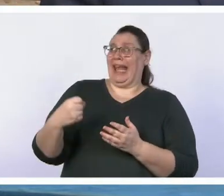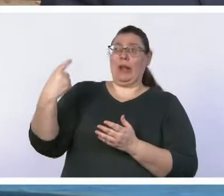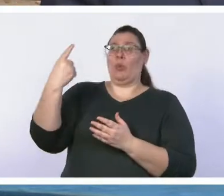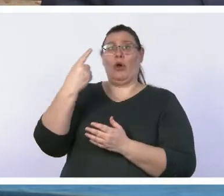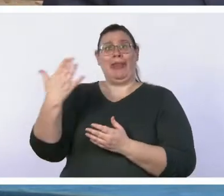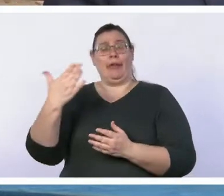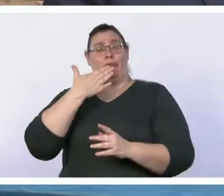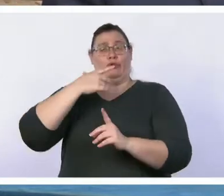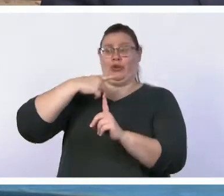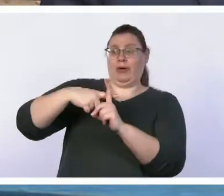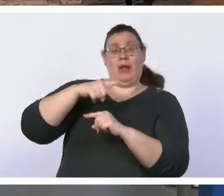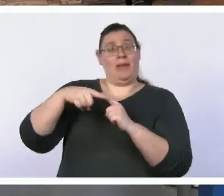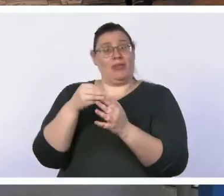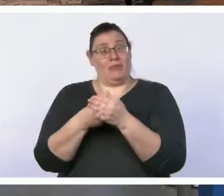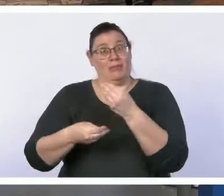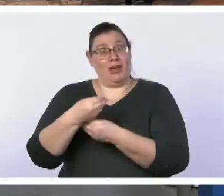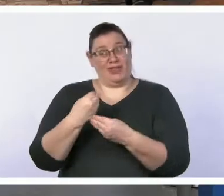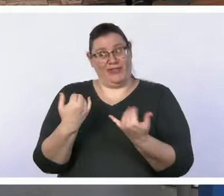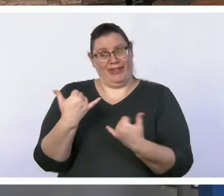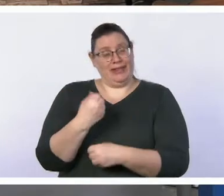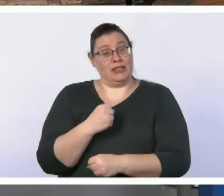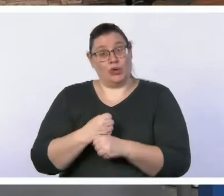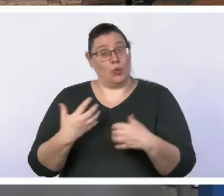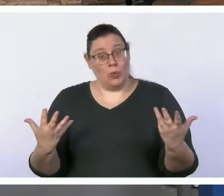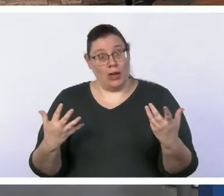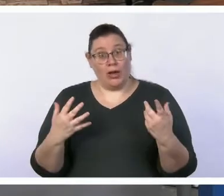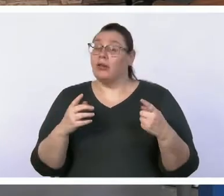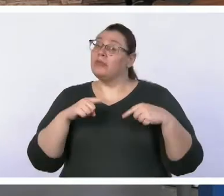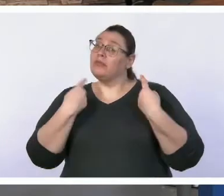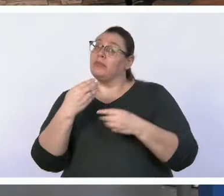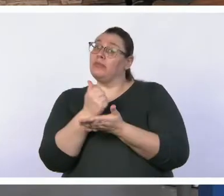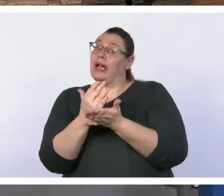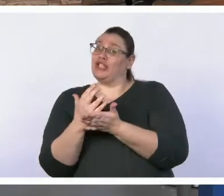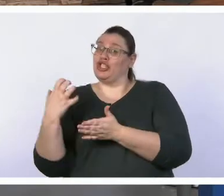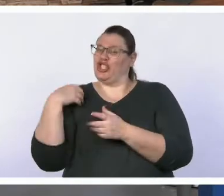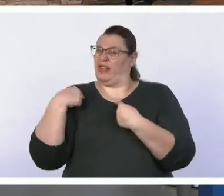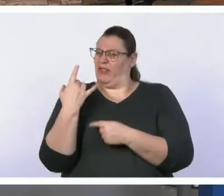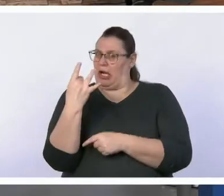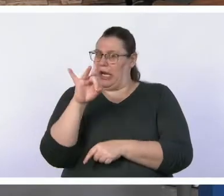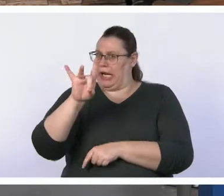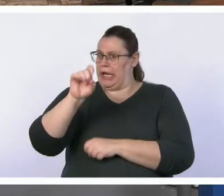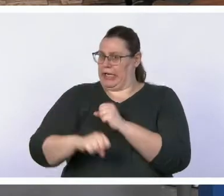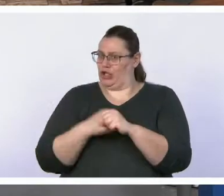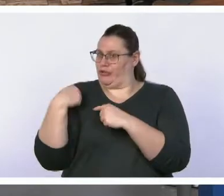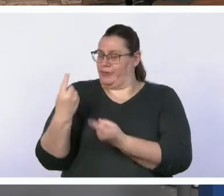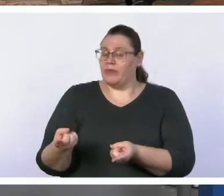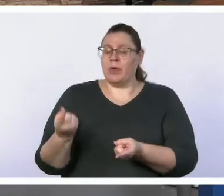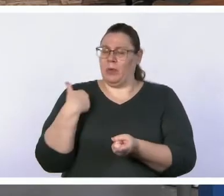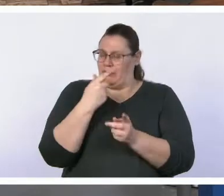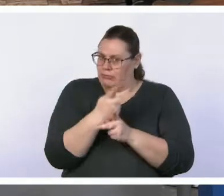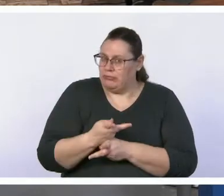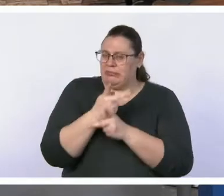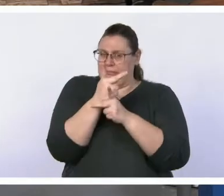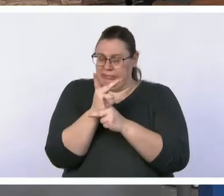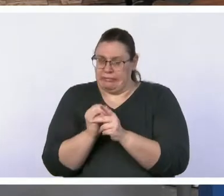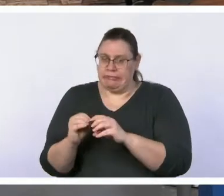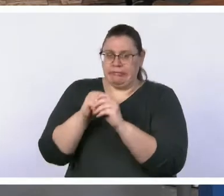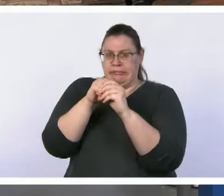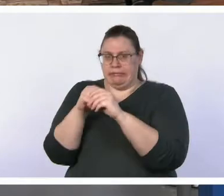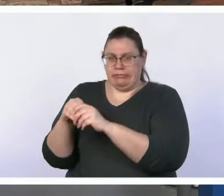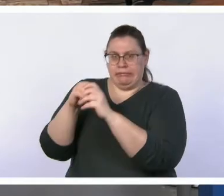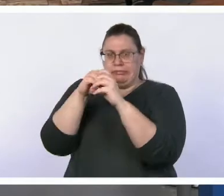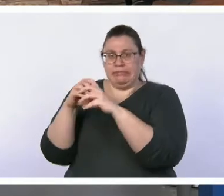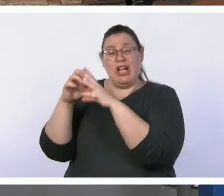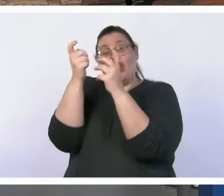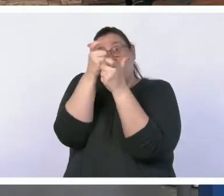year, it's that in the time that I've been budget chair for the last 8 years, we have methodically built up the largest reserve